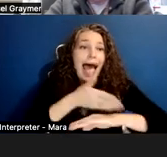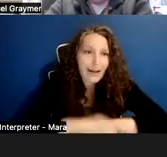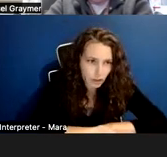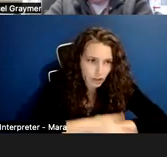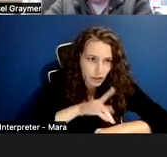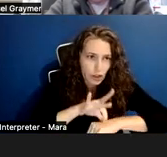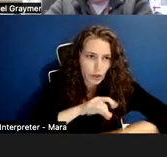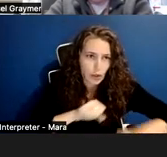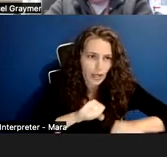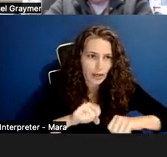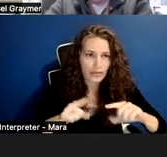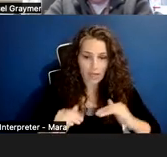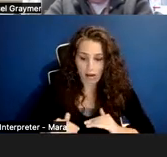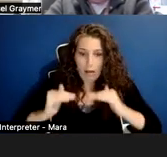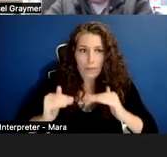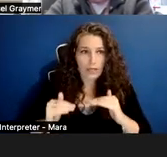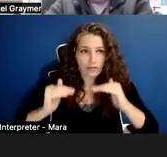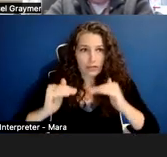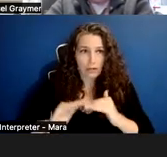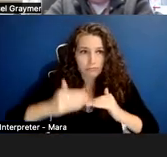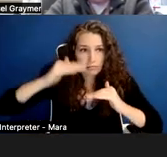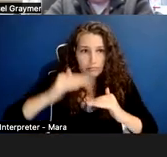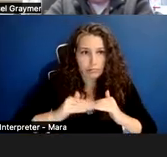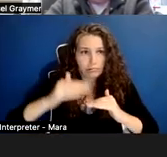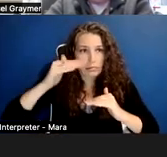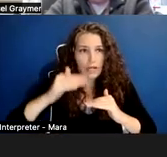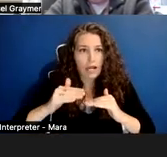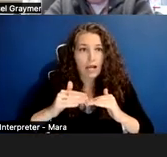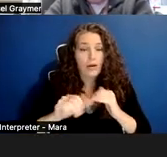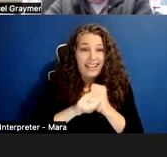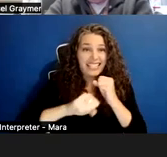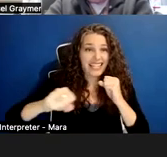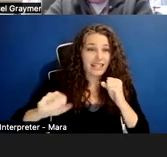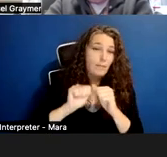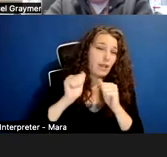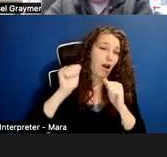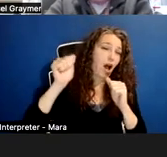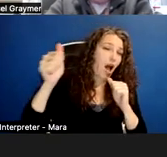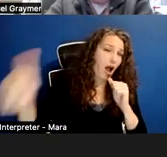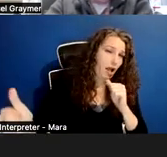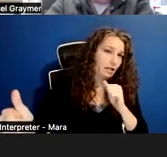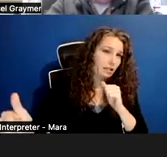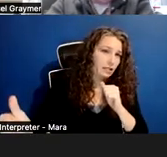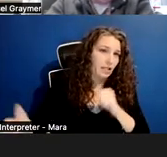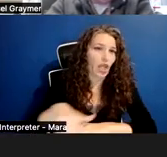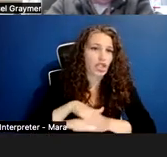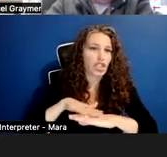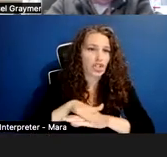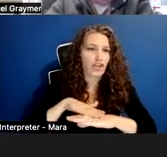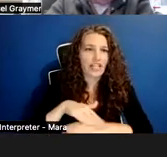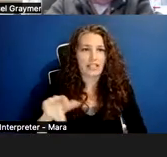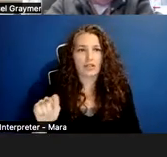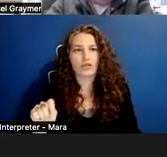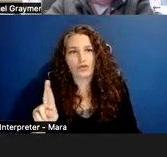extended beyond the surface trace of the oceanic fault itself. This suggests that maybe the